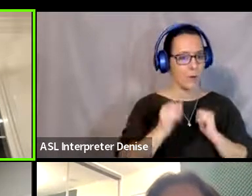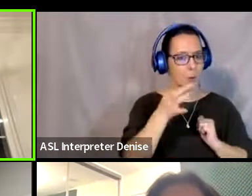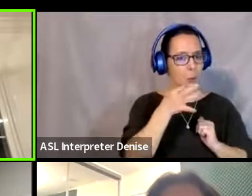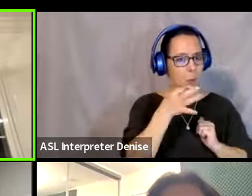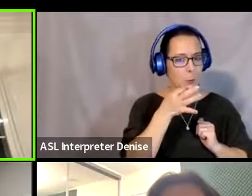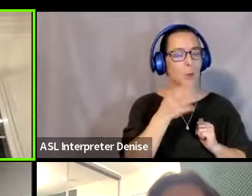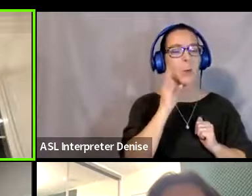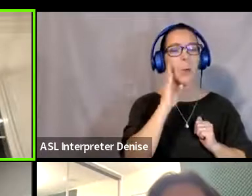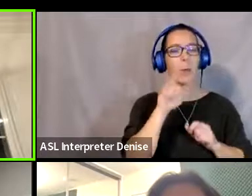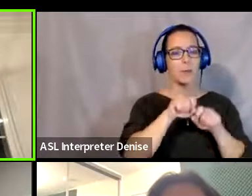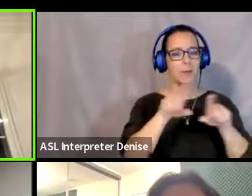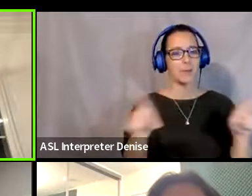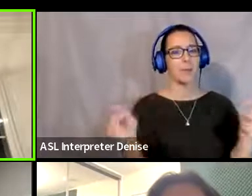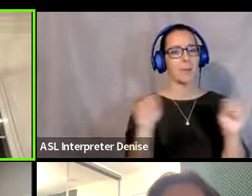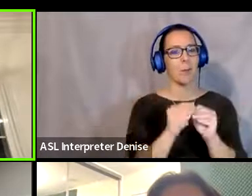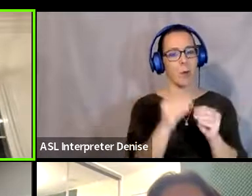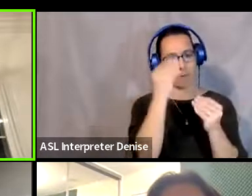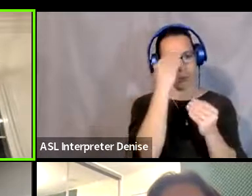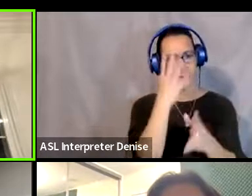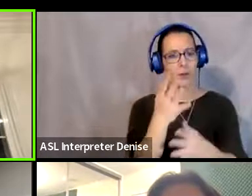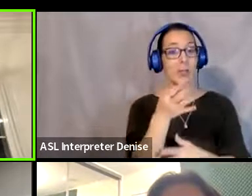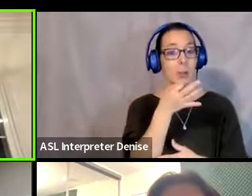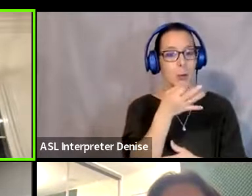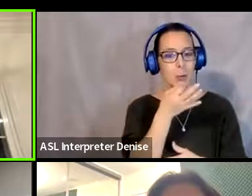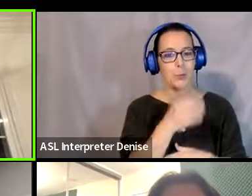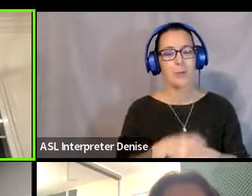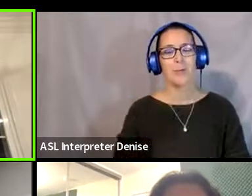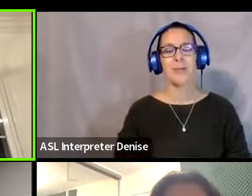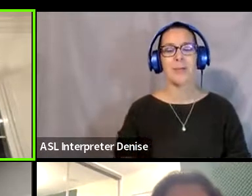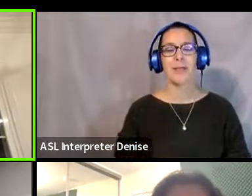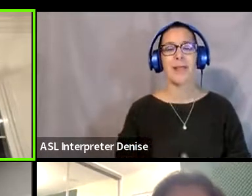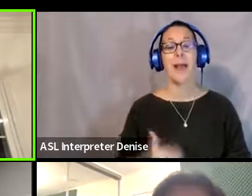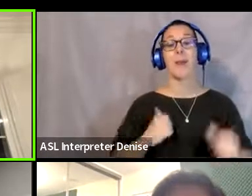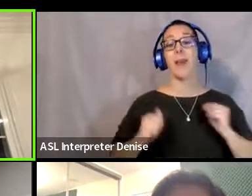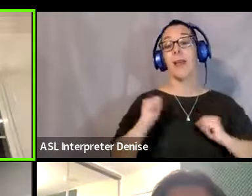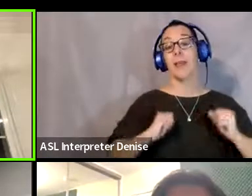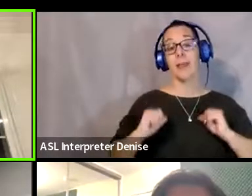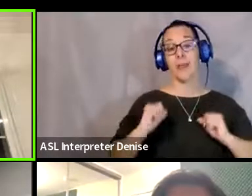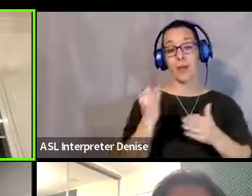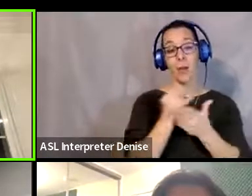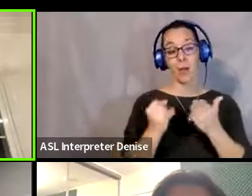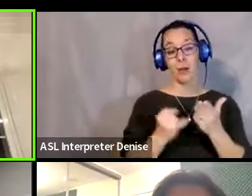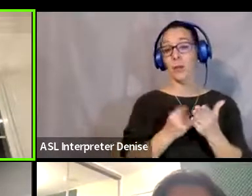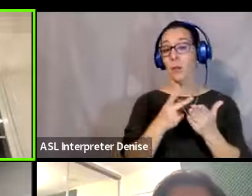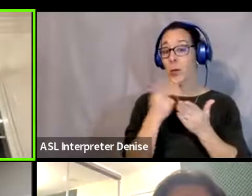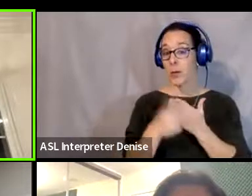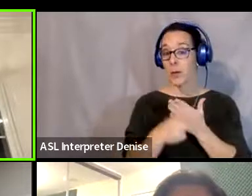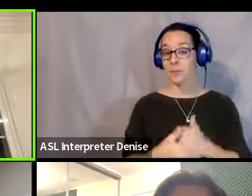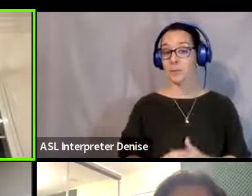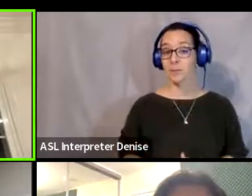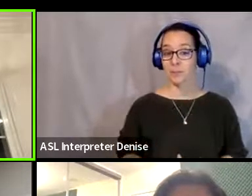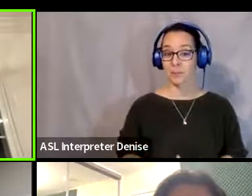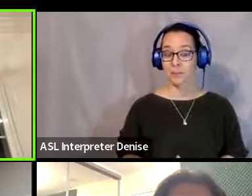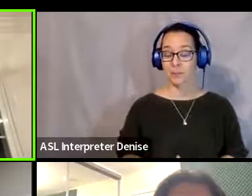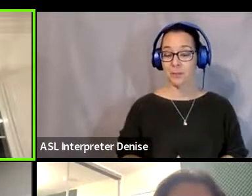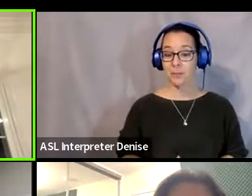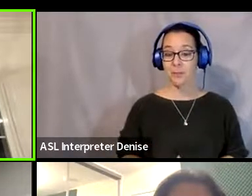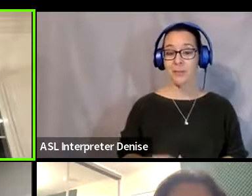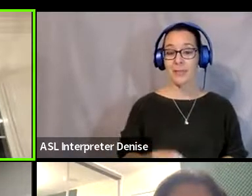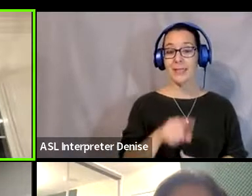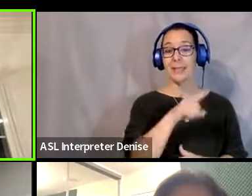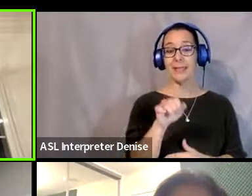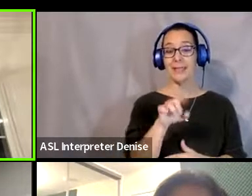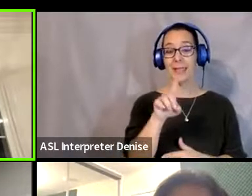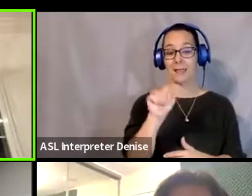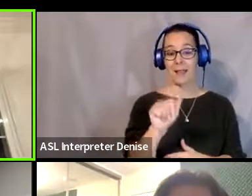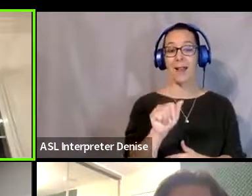community about that. We also have theater arts program with Itzel Lizarraga. The students